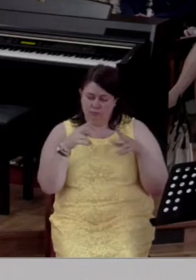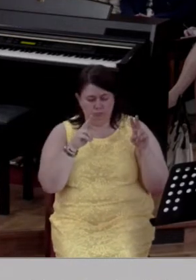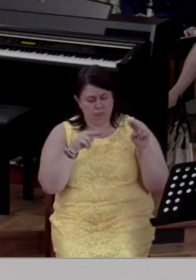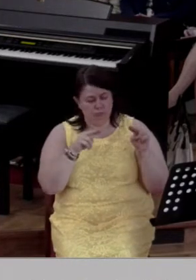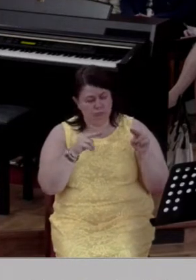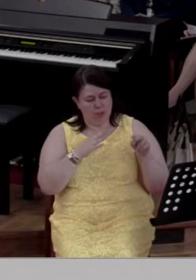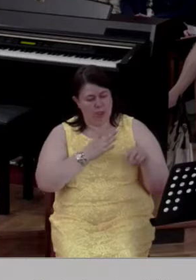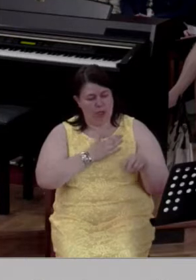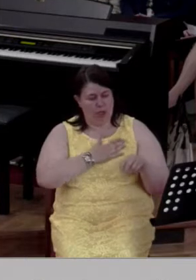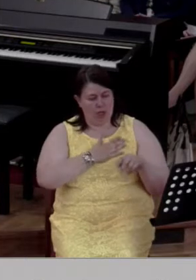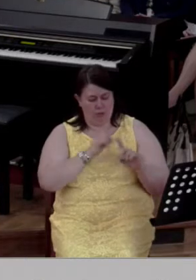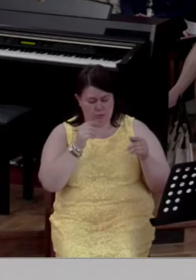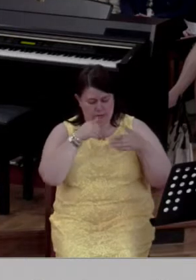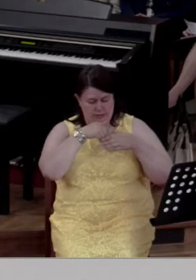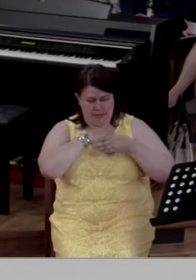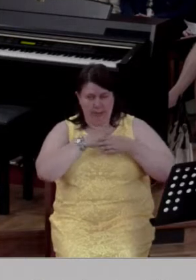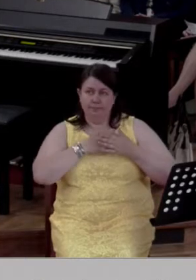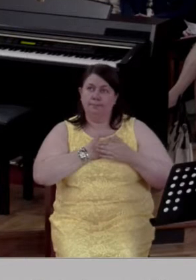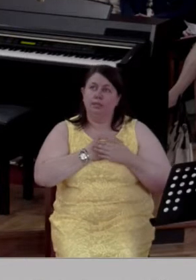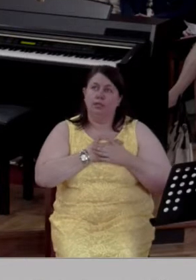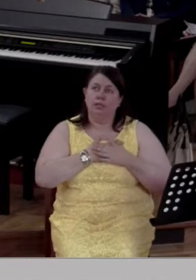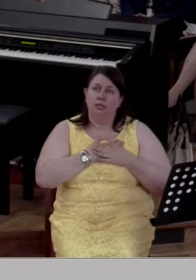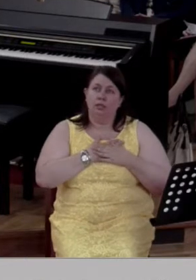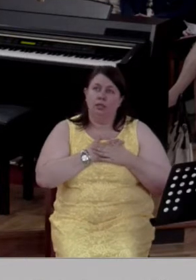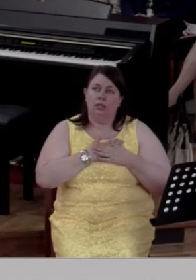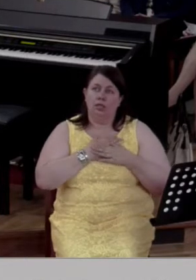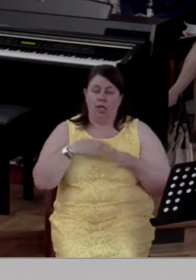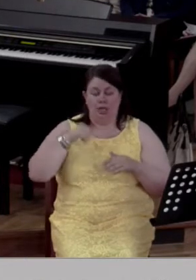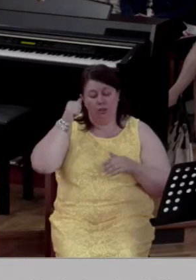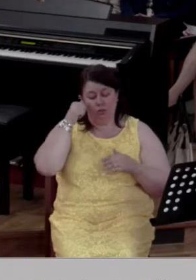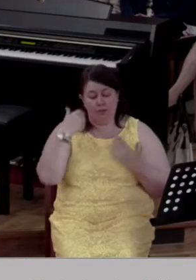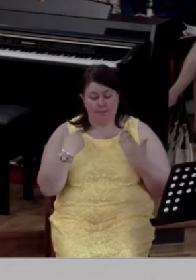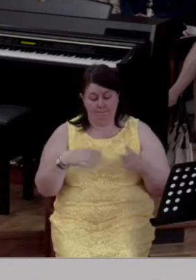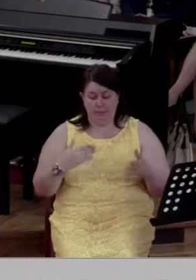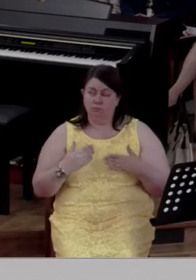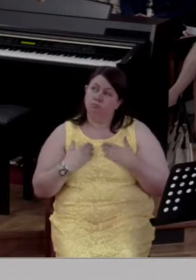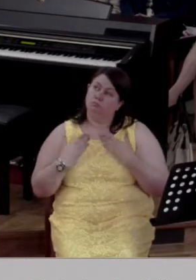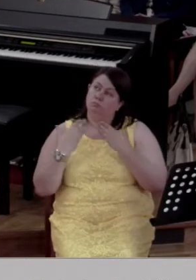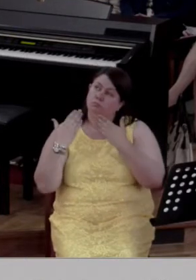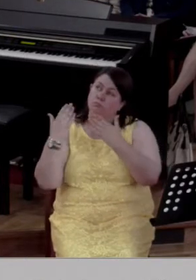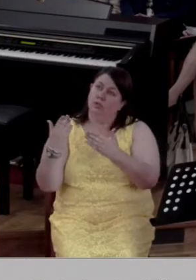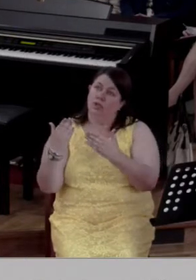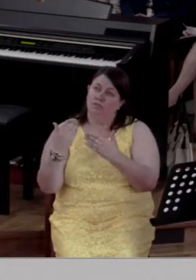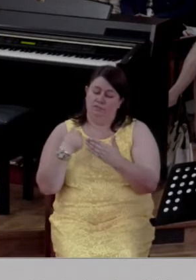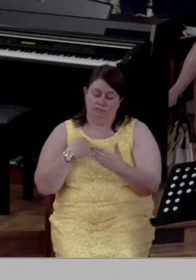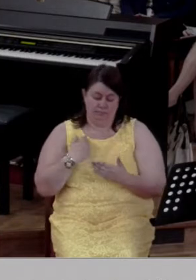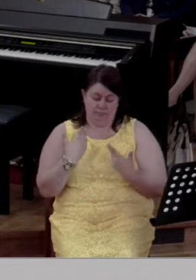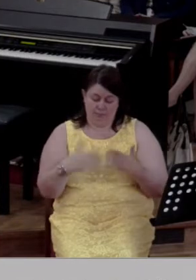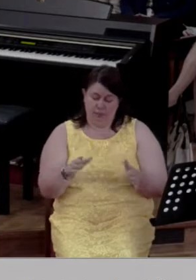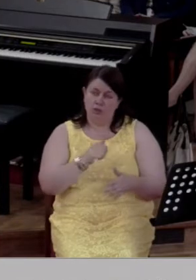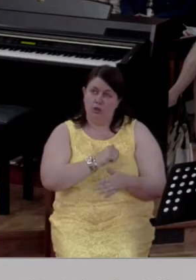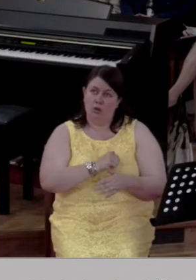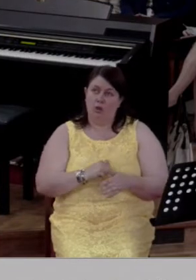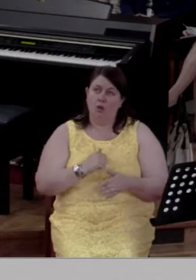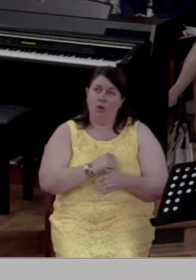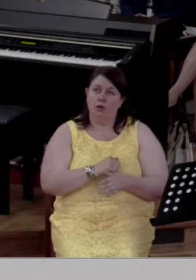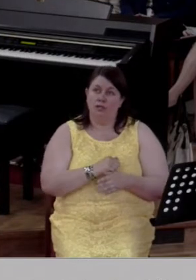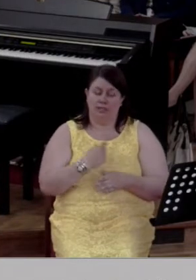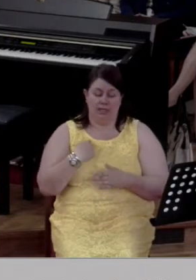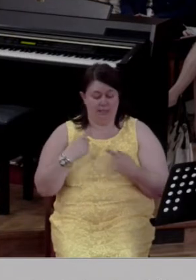pleased with integrity. All these things I have given willingly and with honest intent, and now I have seen